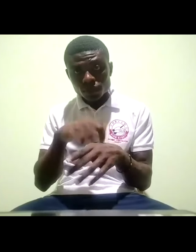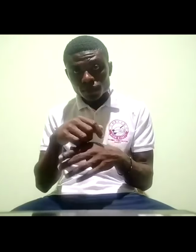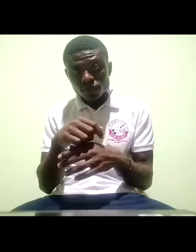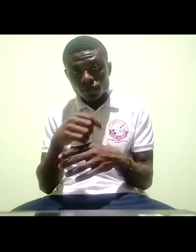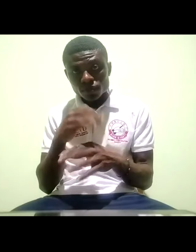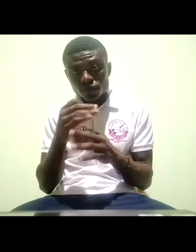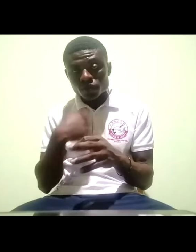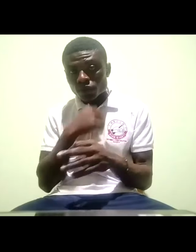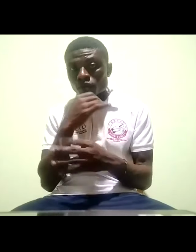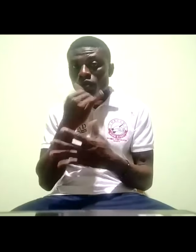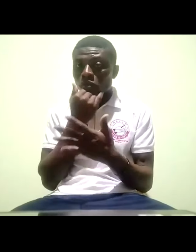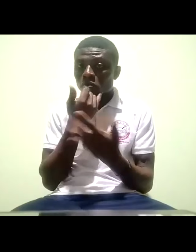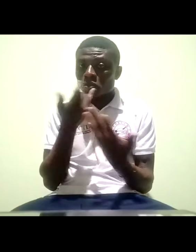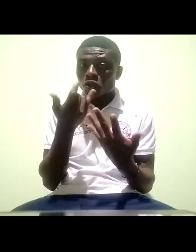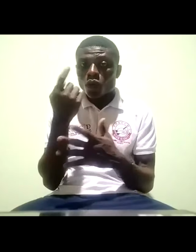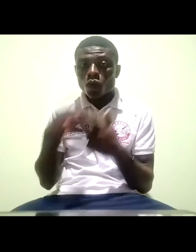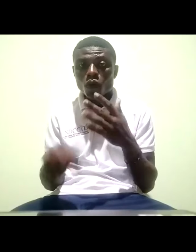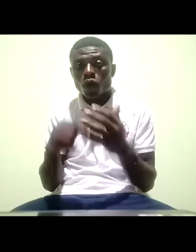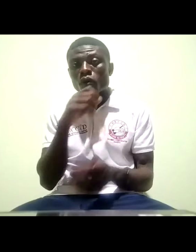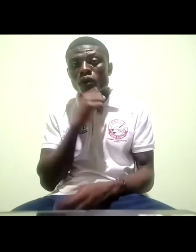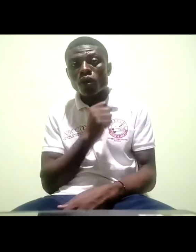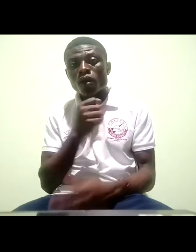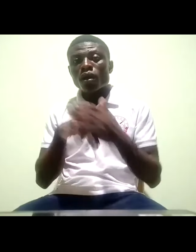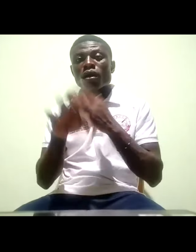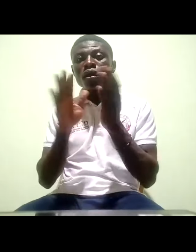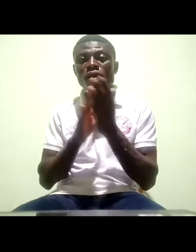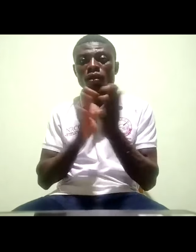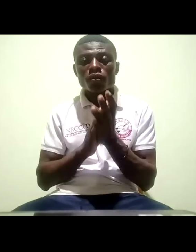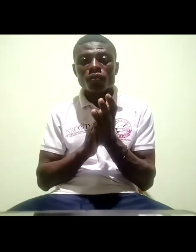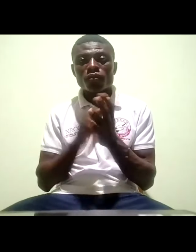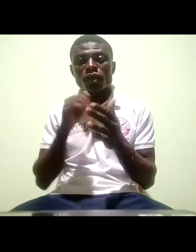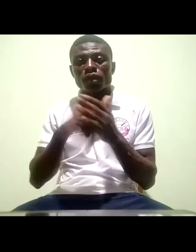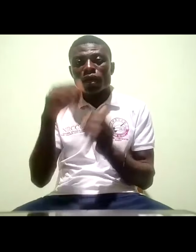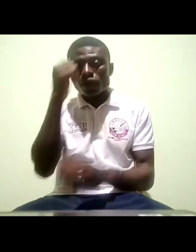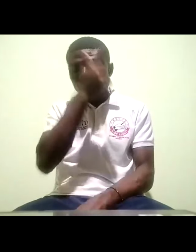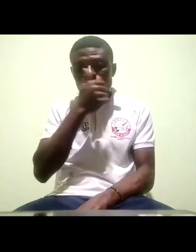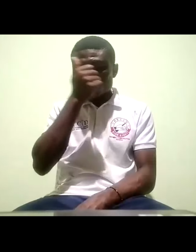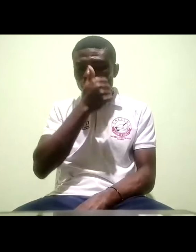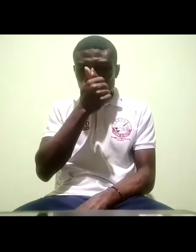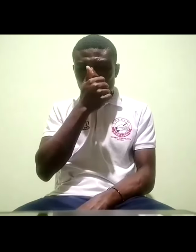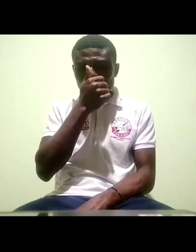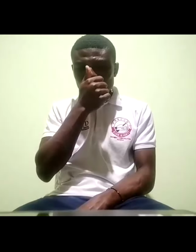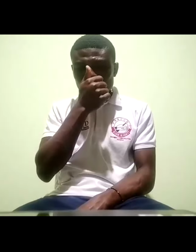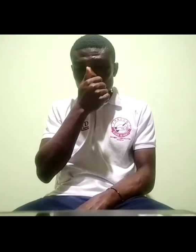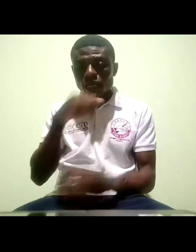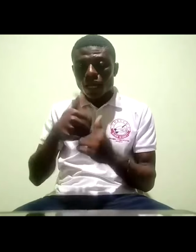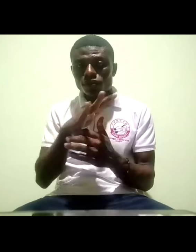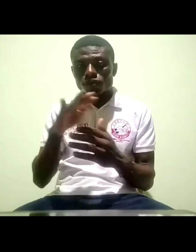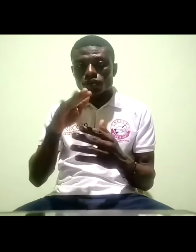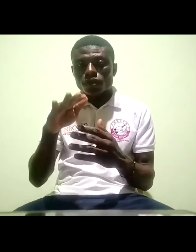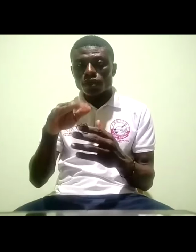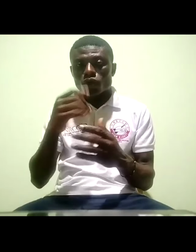Rosalind, at what age are the kids entering formal school in Africa? At what age they start the schooling?